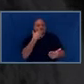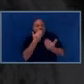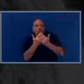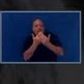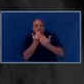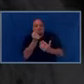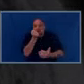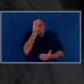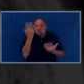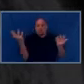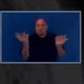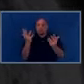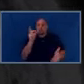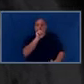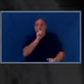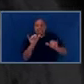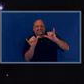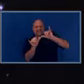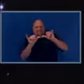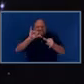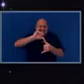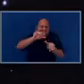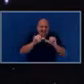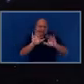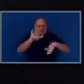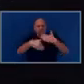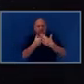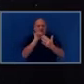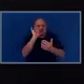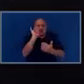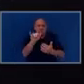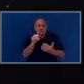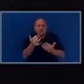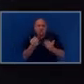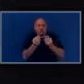what really the size distribution of the particles